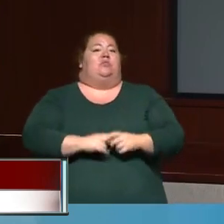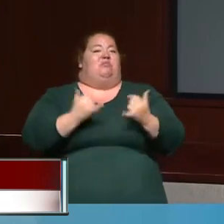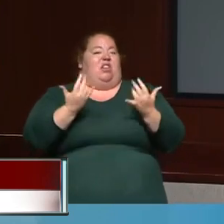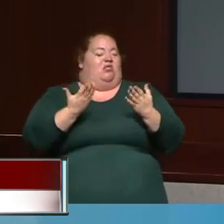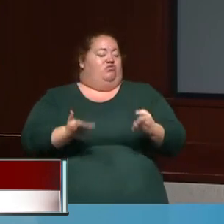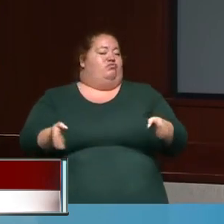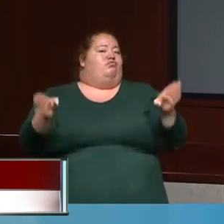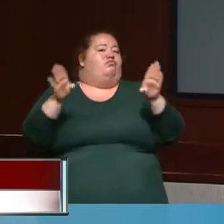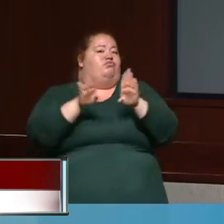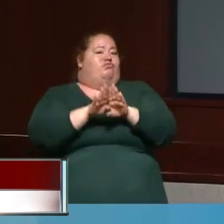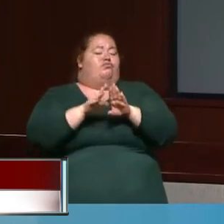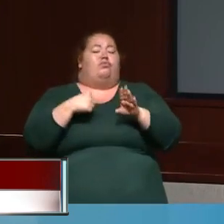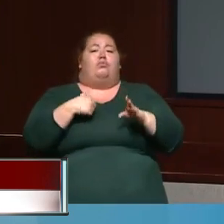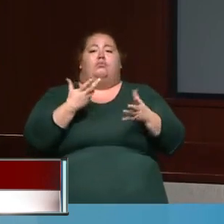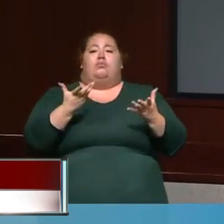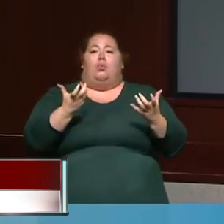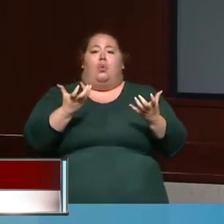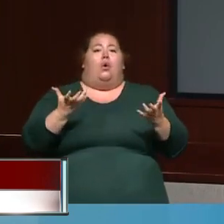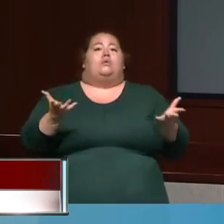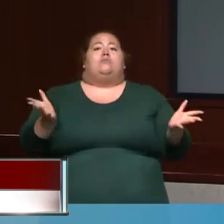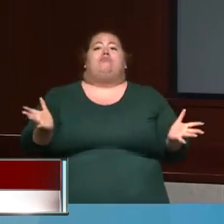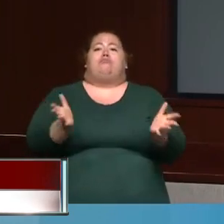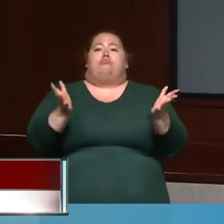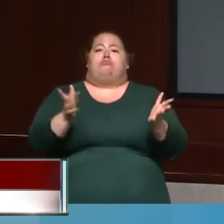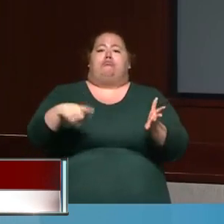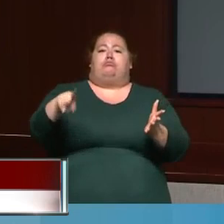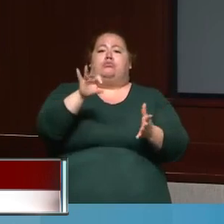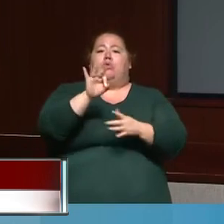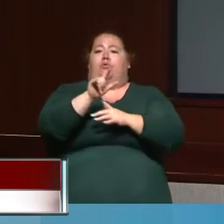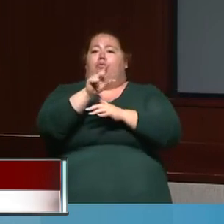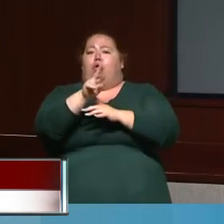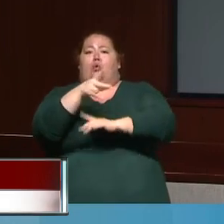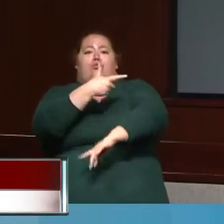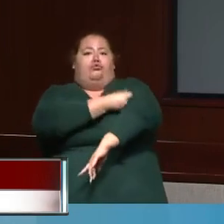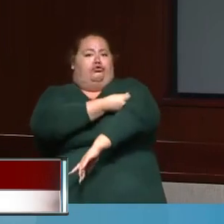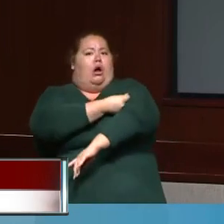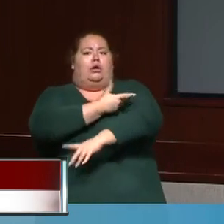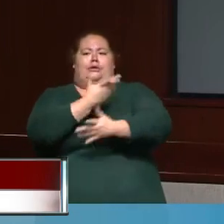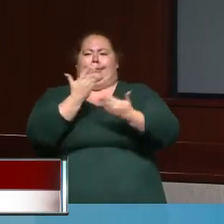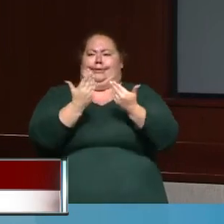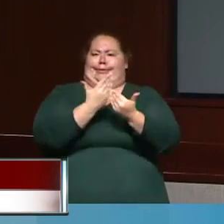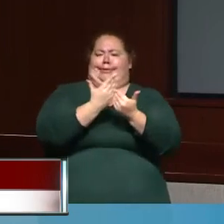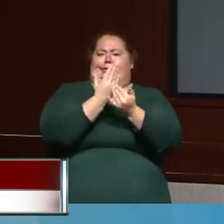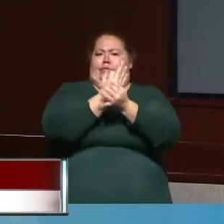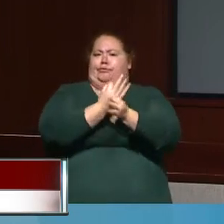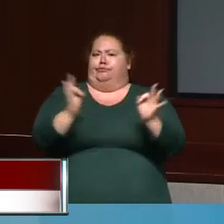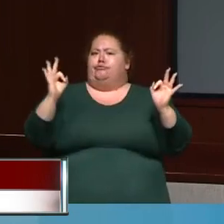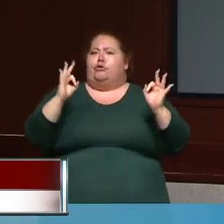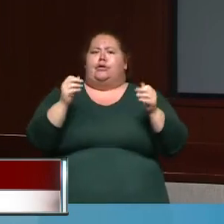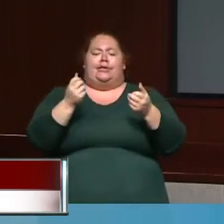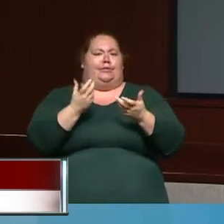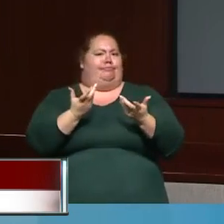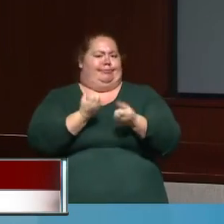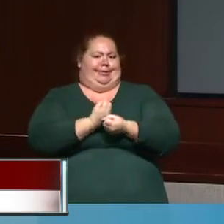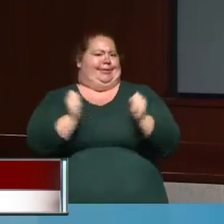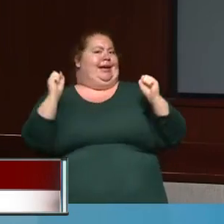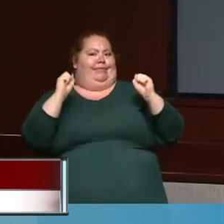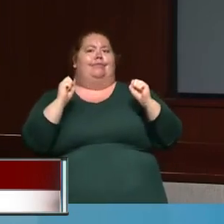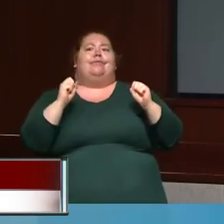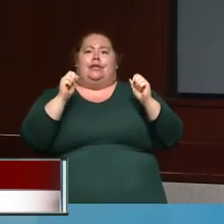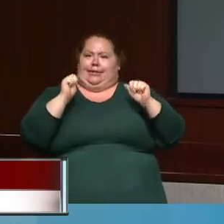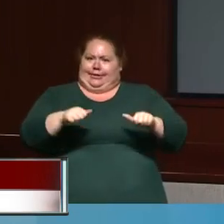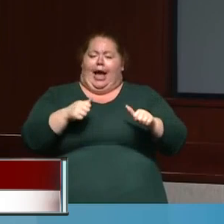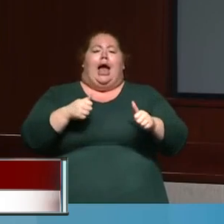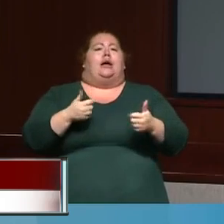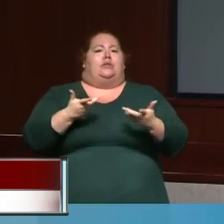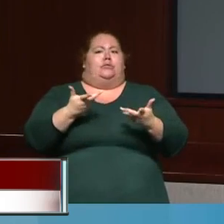encouraging everyone to get a flu shot. Getting a flu shot is an easy, free, and safe action that we can all take to keep ourselves and